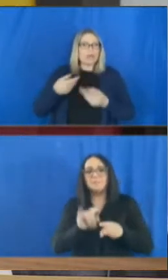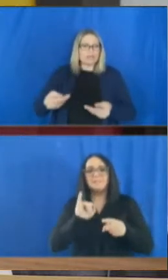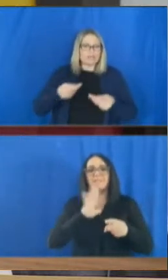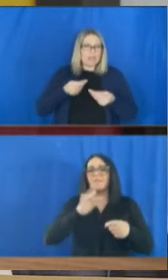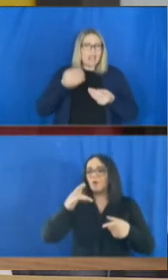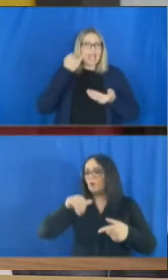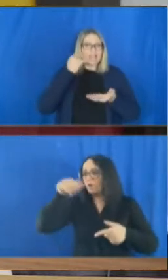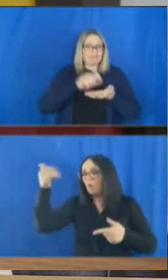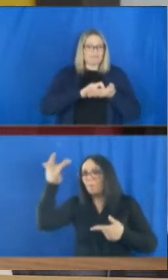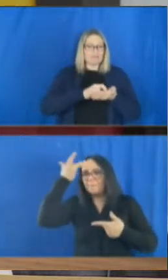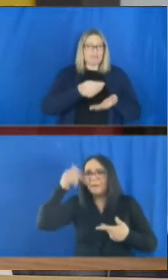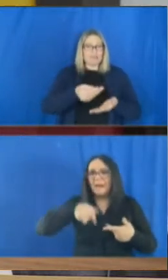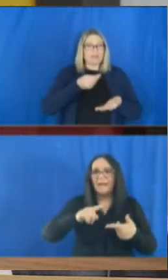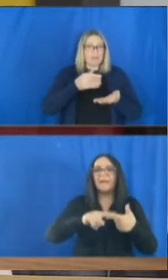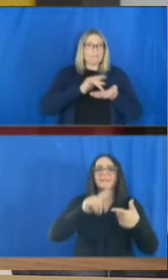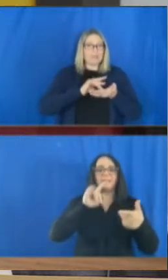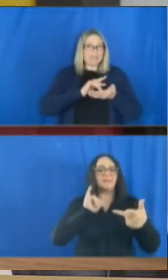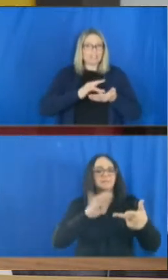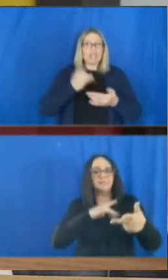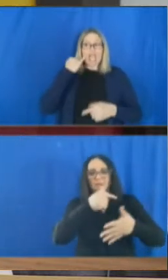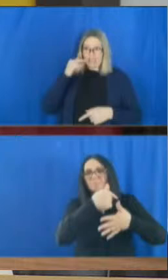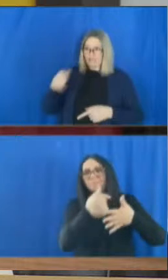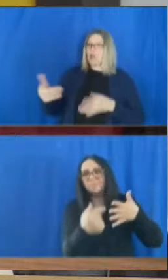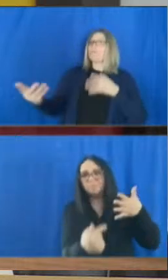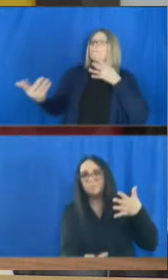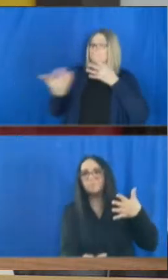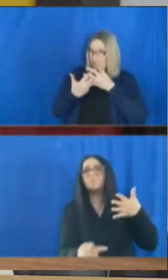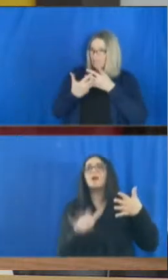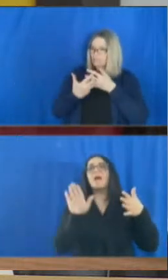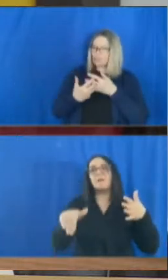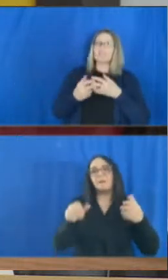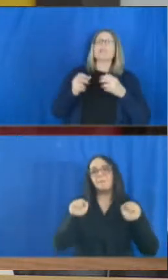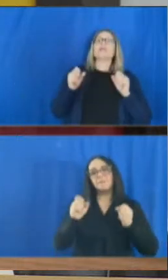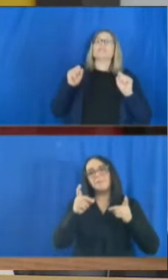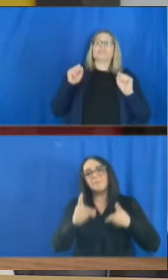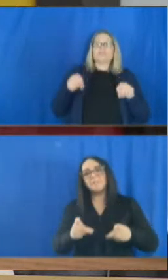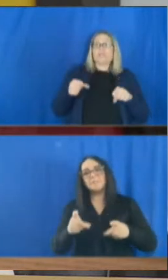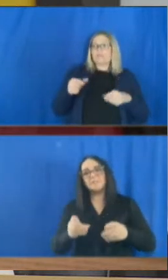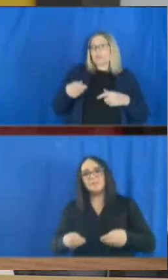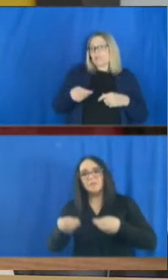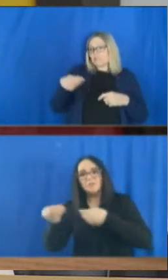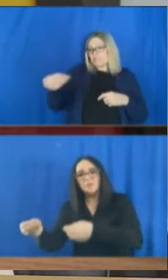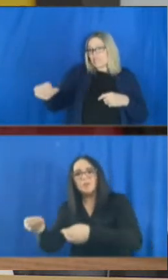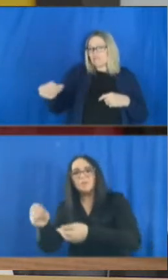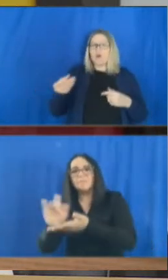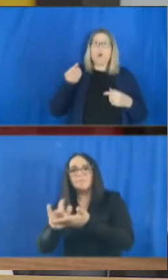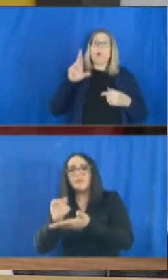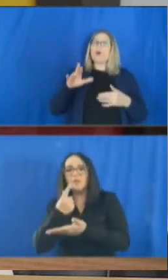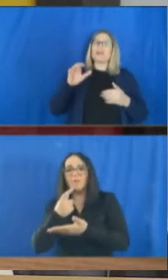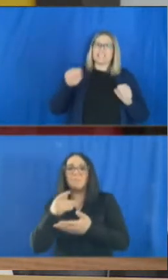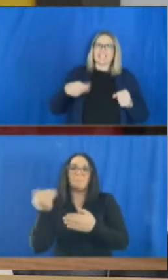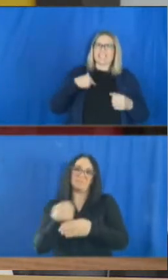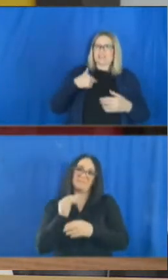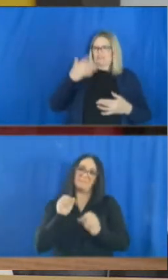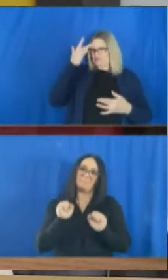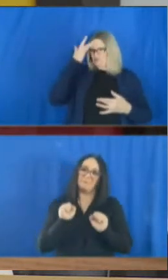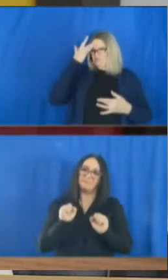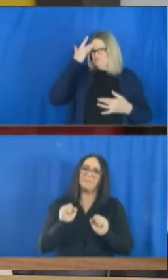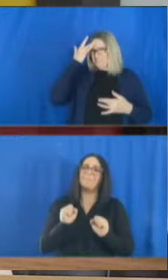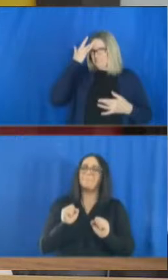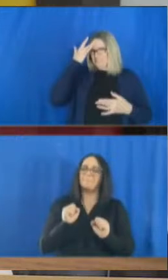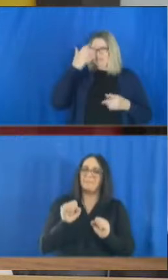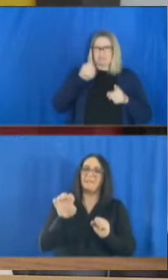forward. But it's only a very small part of what we expect to contribute to